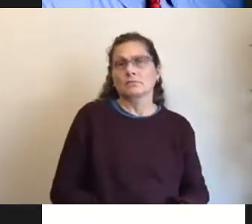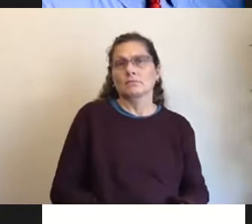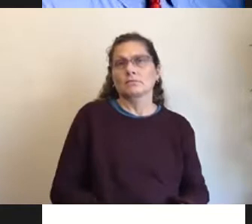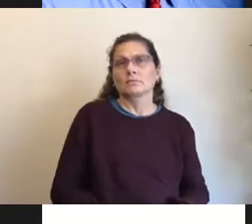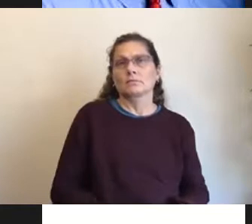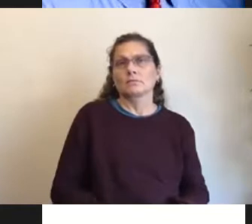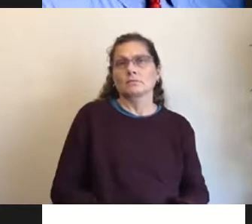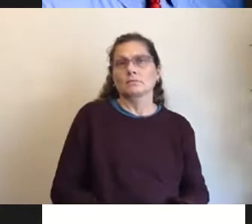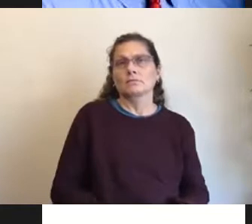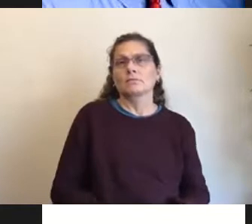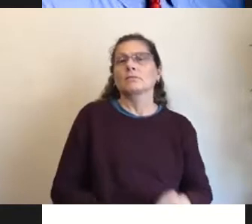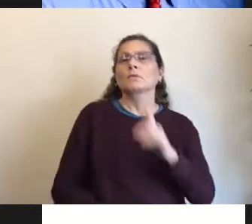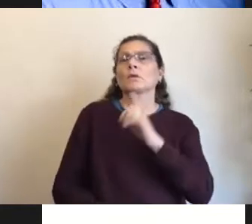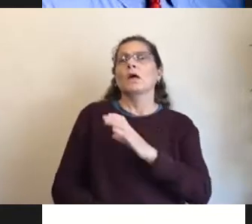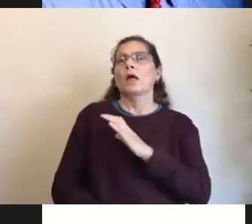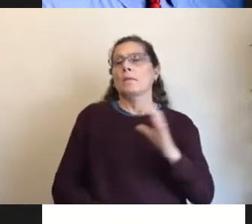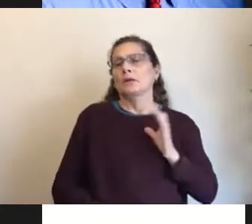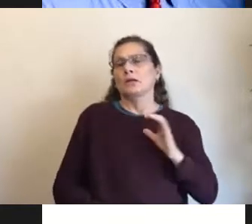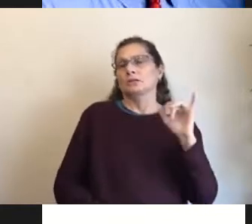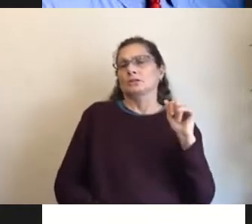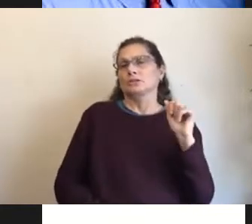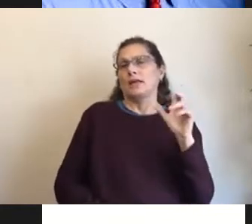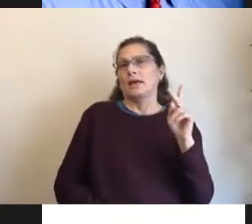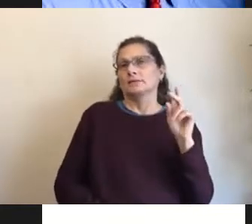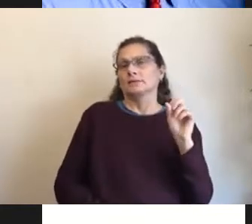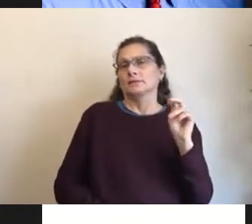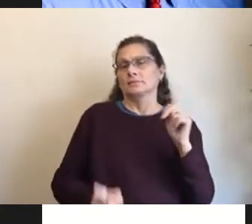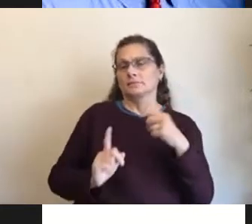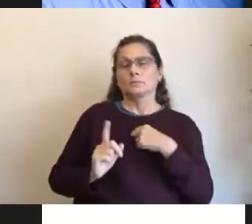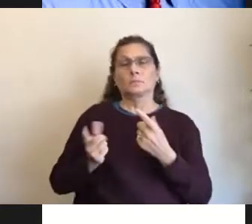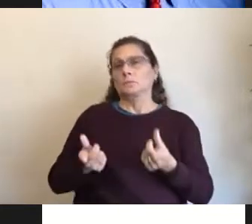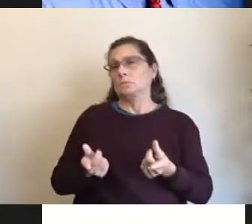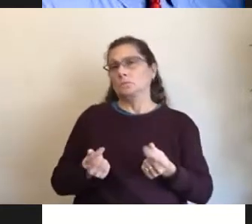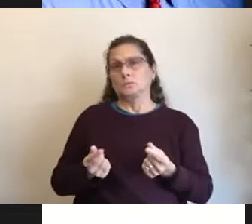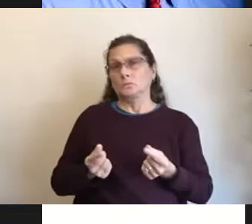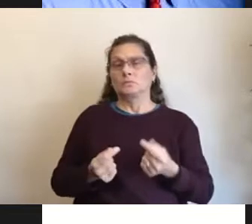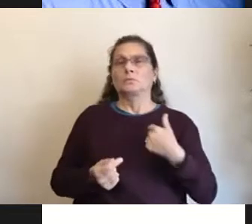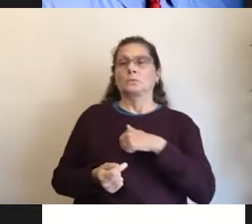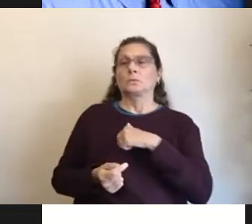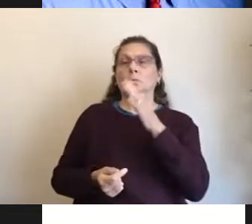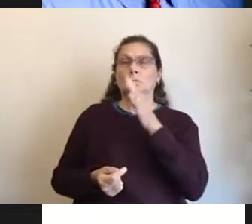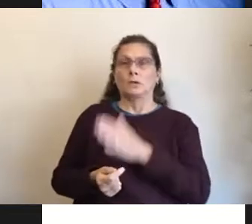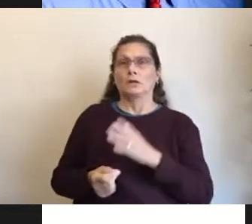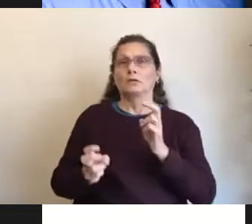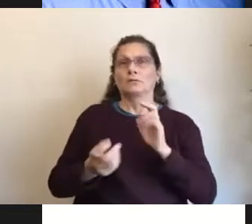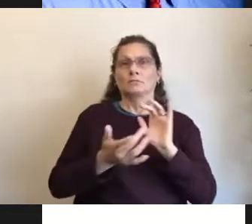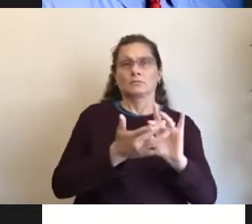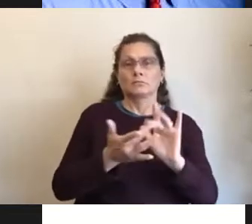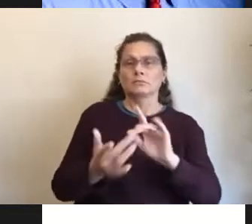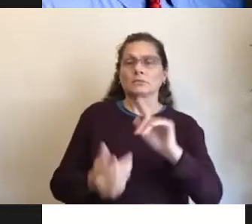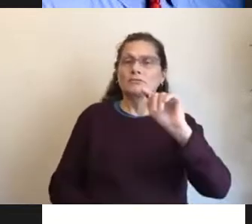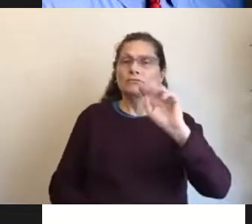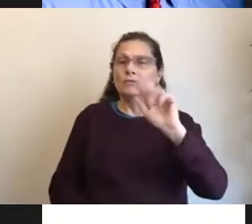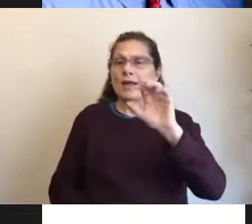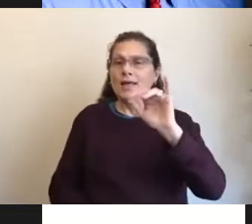We speak with individuals who are testing positive, and through that investigation and that interview process, we understand who and